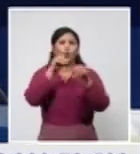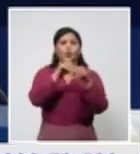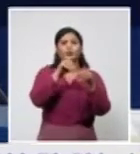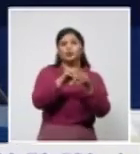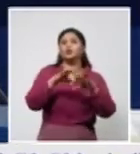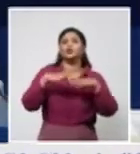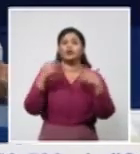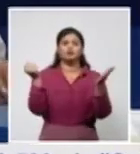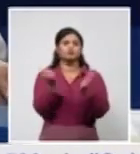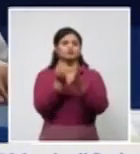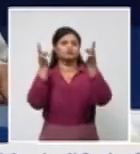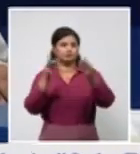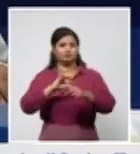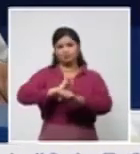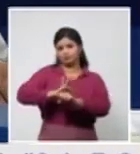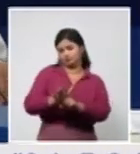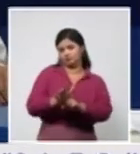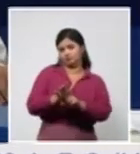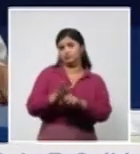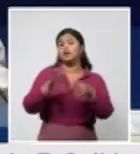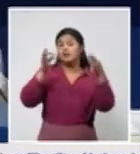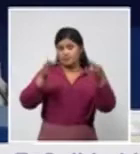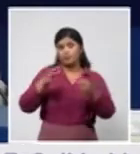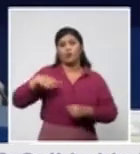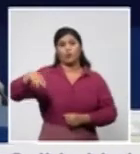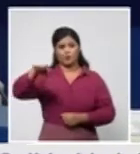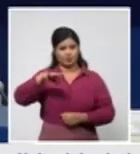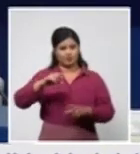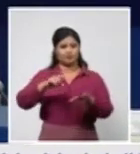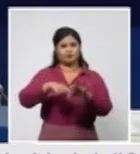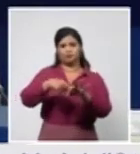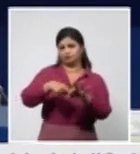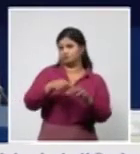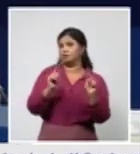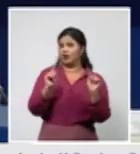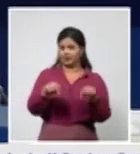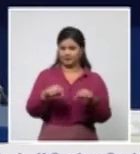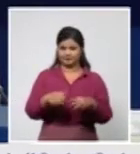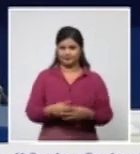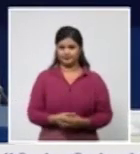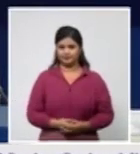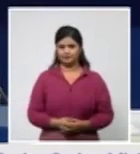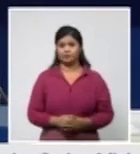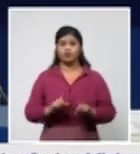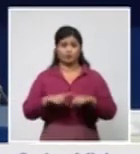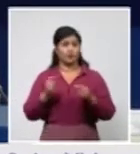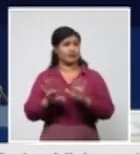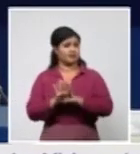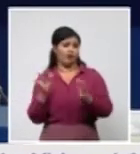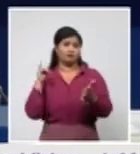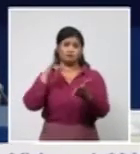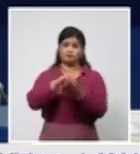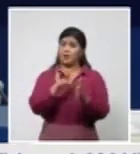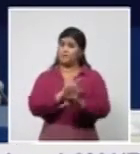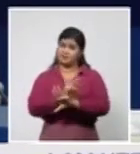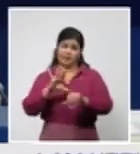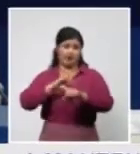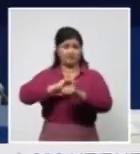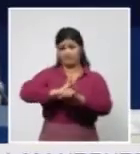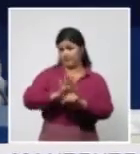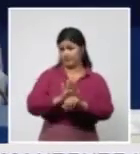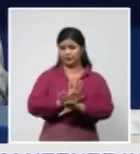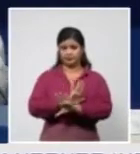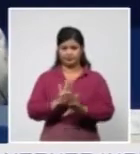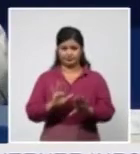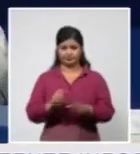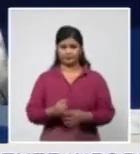into contact with. Well, let me explain. These individuals travel by plane or boat and are